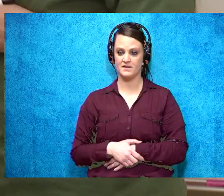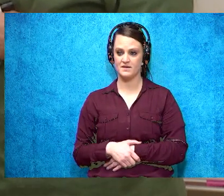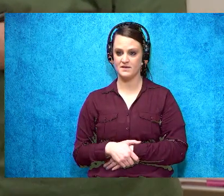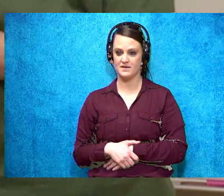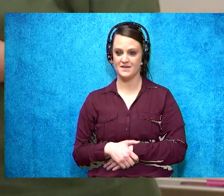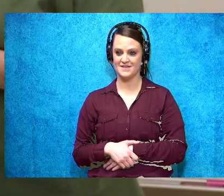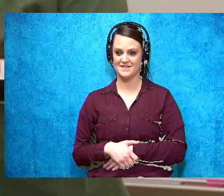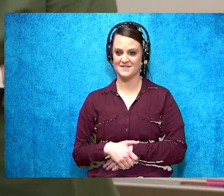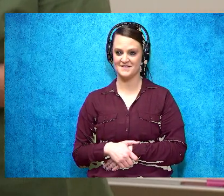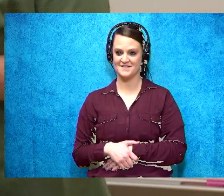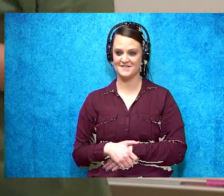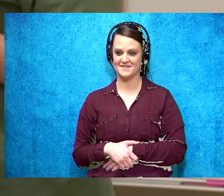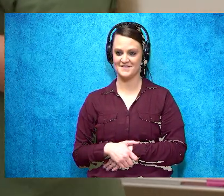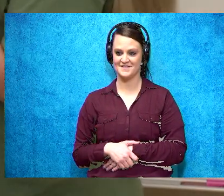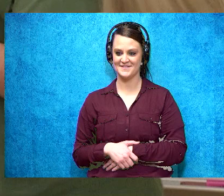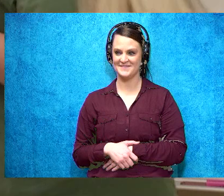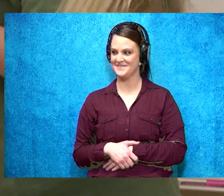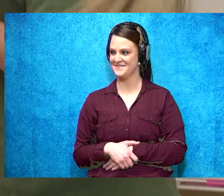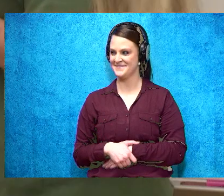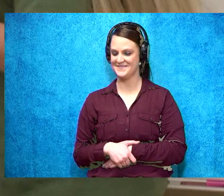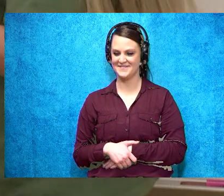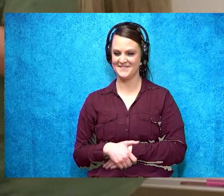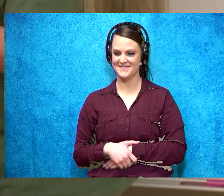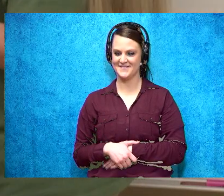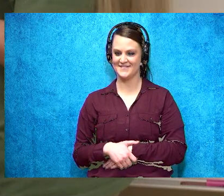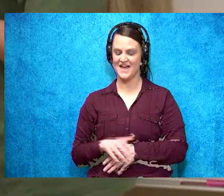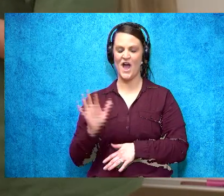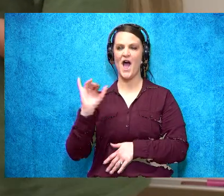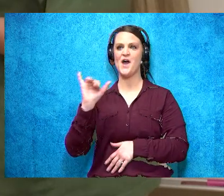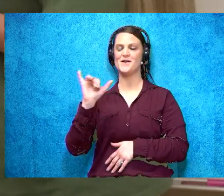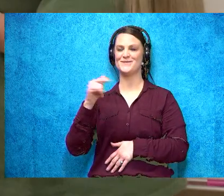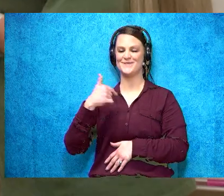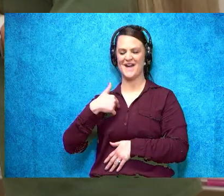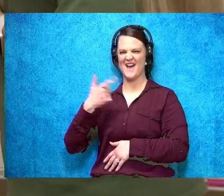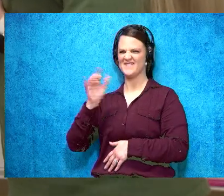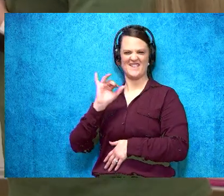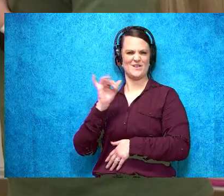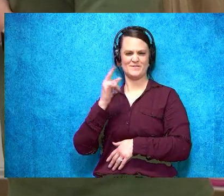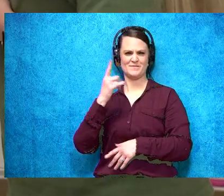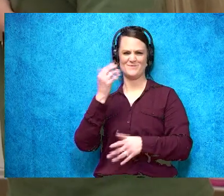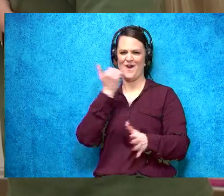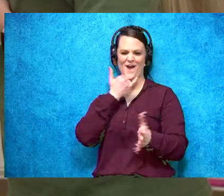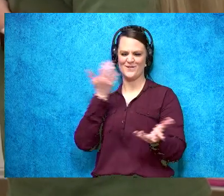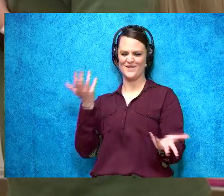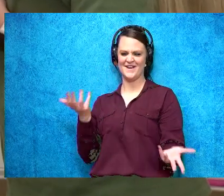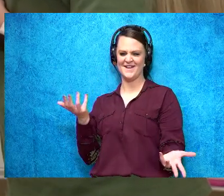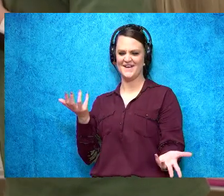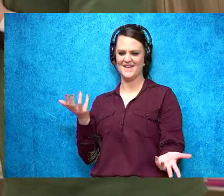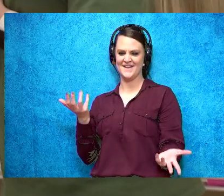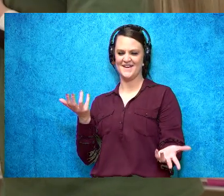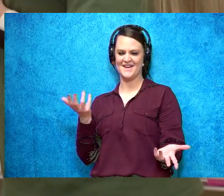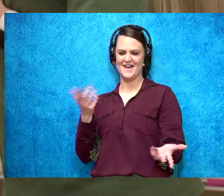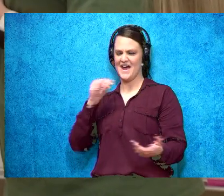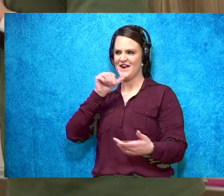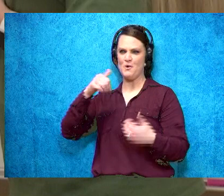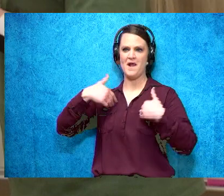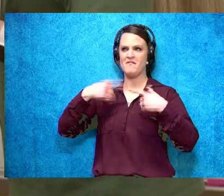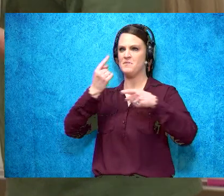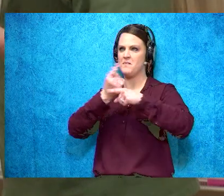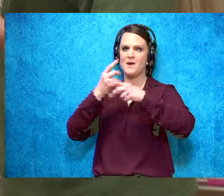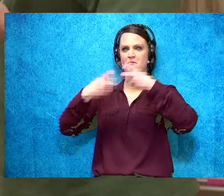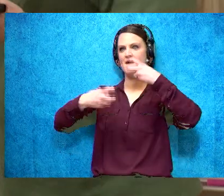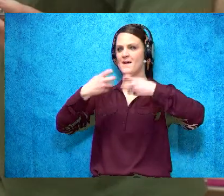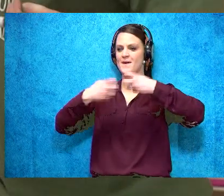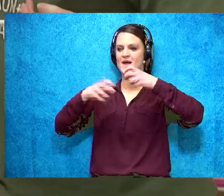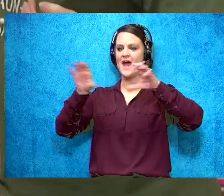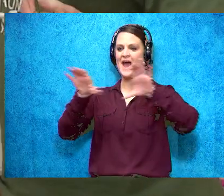Did I write? Yes, I did write the. Oh, I was like, what did I do wrong? I don't have the right problem. I